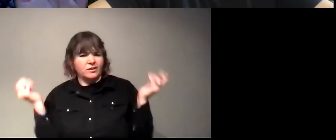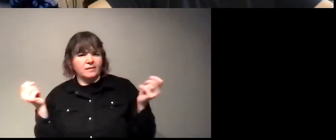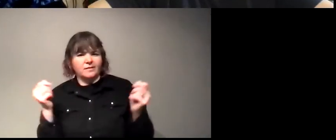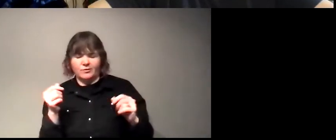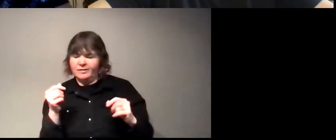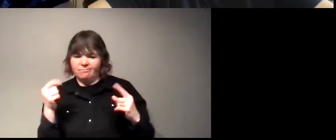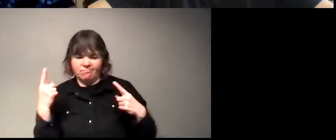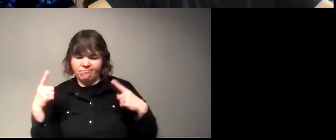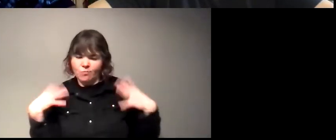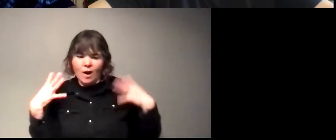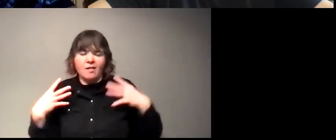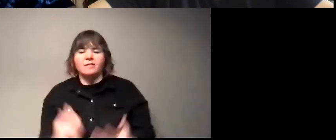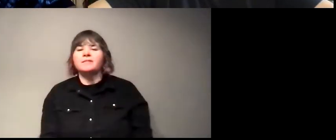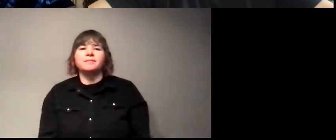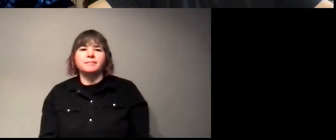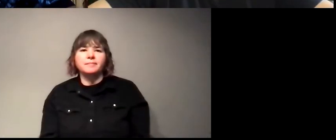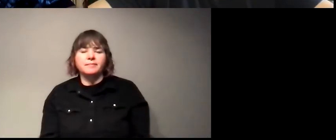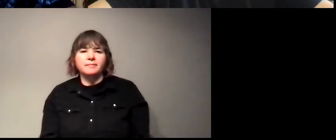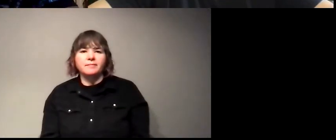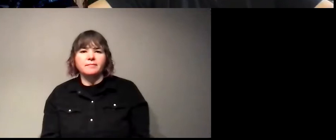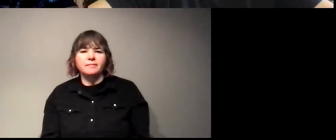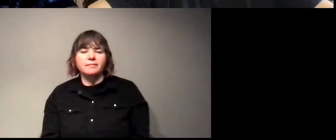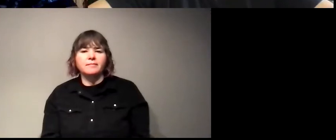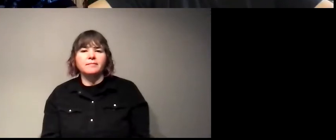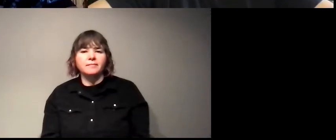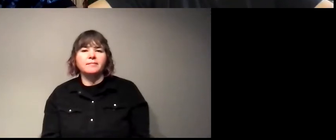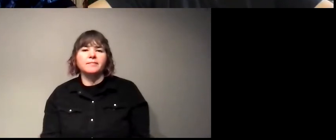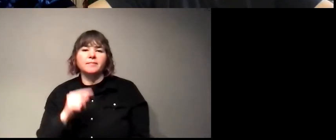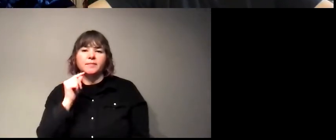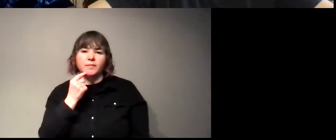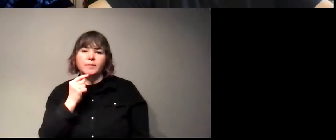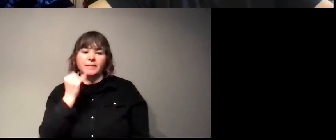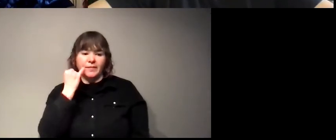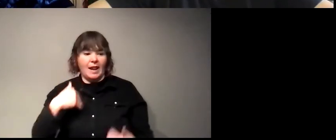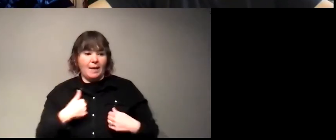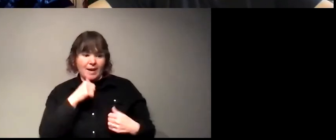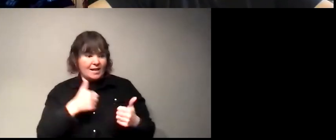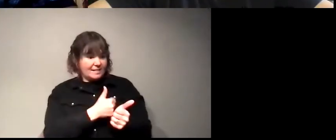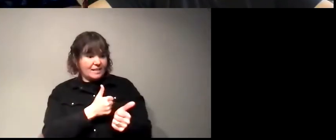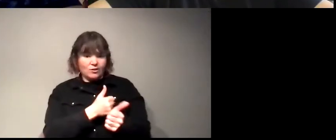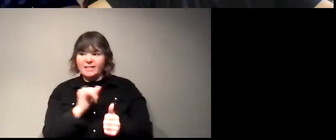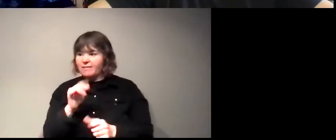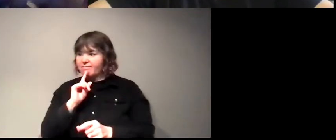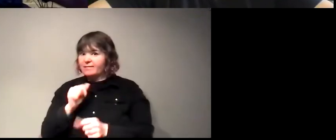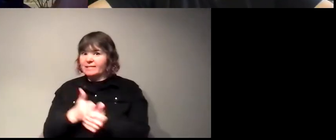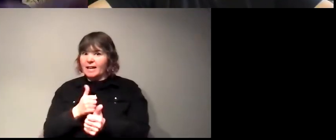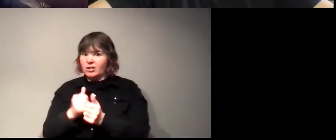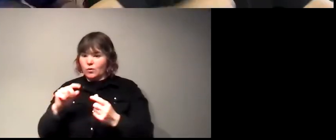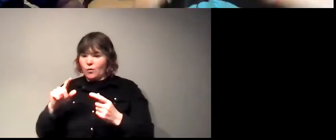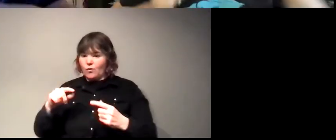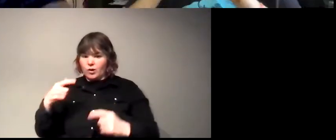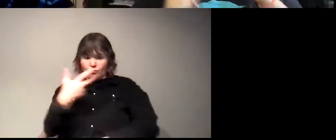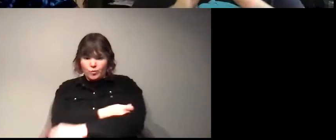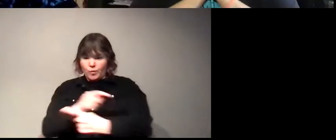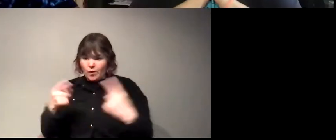wildest things I've ever seen. But when it's an animal that's not dangerous, when you're doing it with a dangerous animal, it's like boom, reversals in, everyone